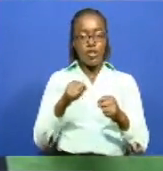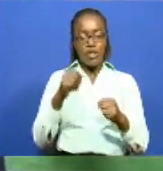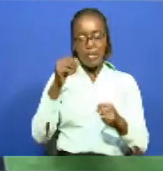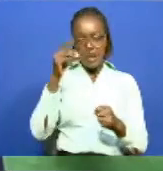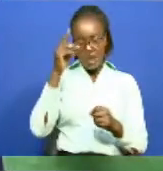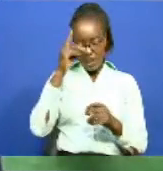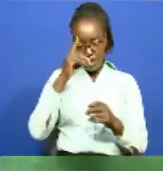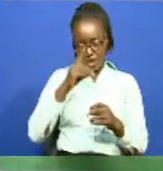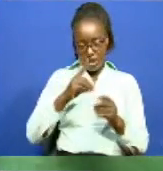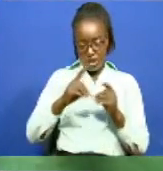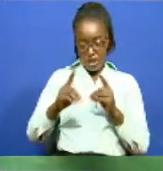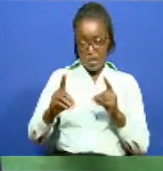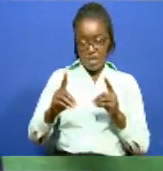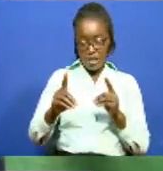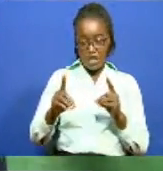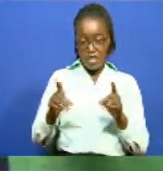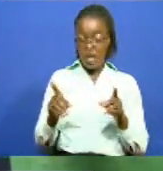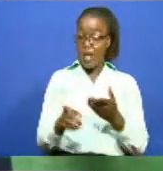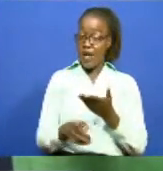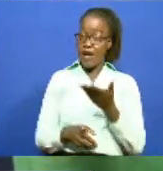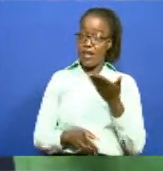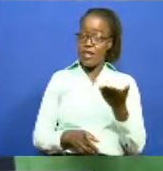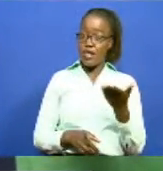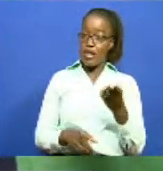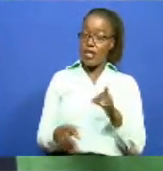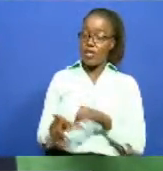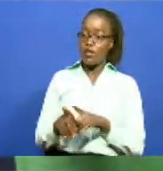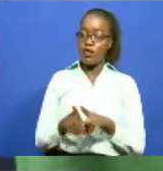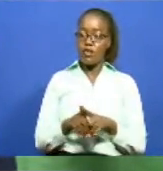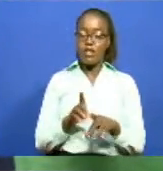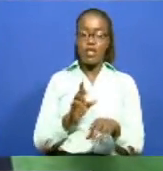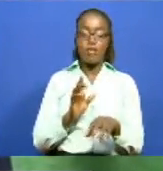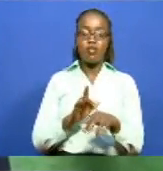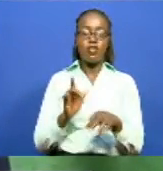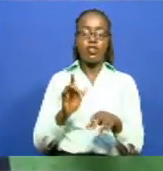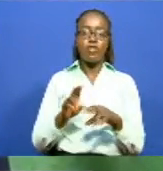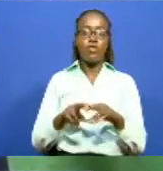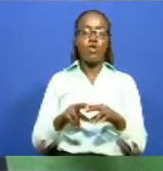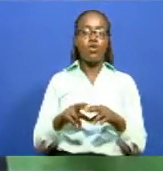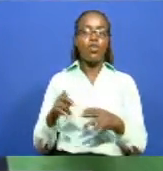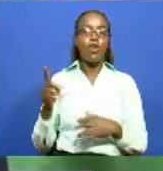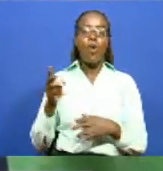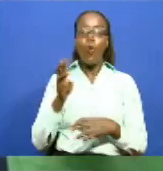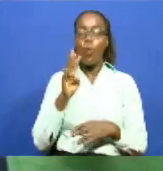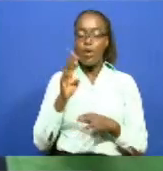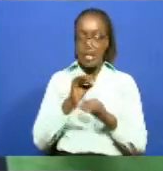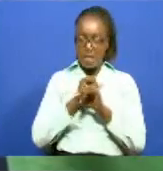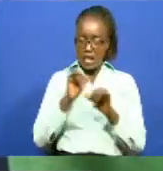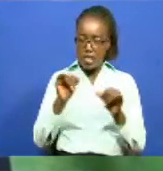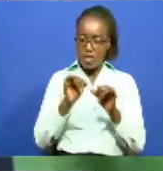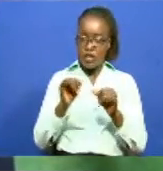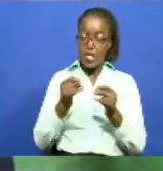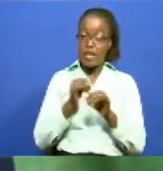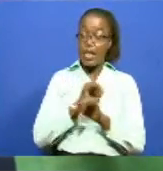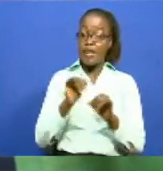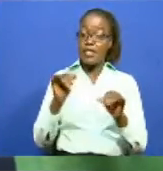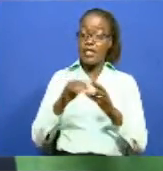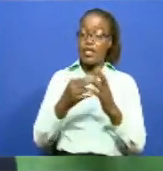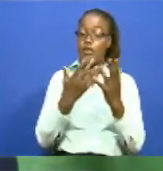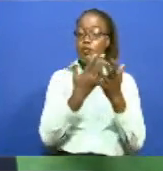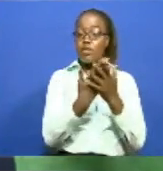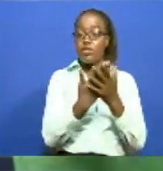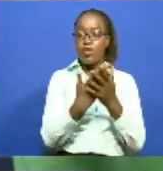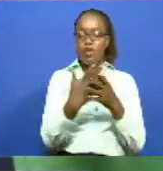distance in such a setting. And also, if you look at the infection or water sanitation and hygiene measures in prisons, it's very,